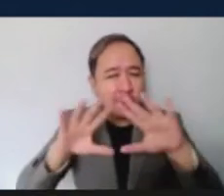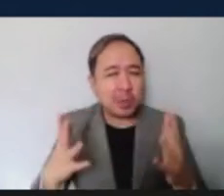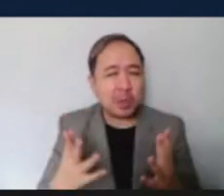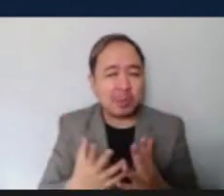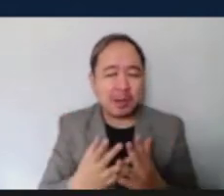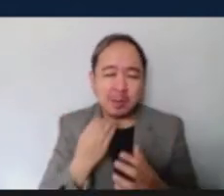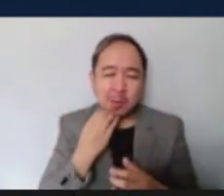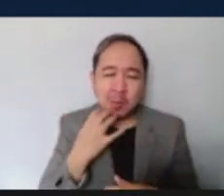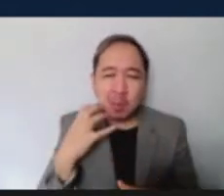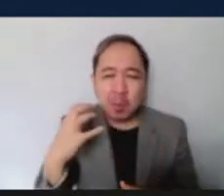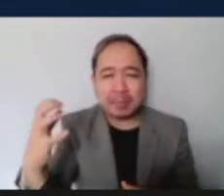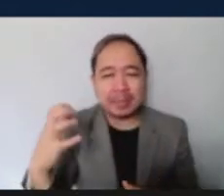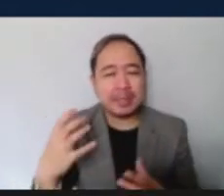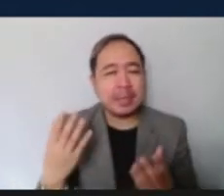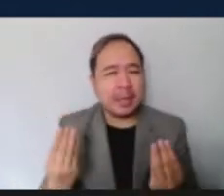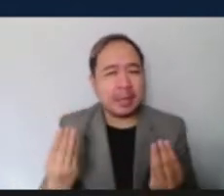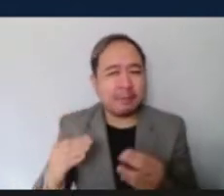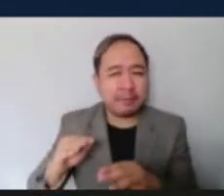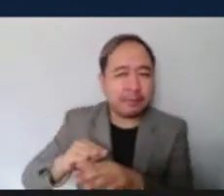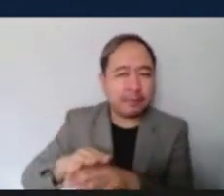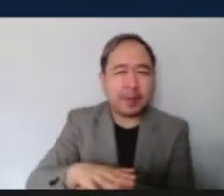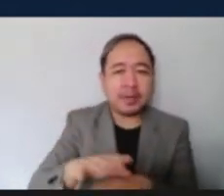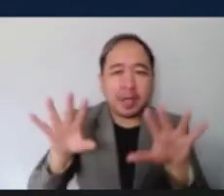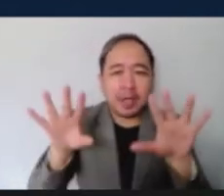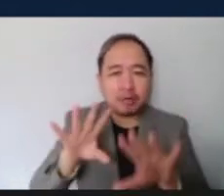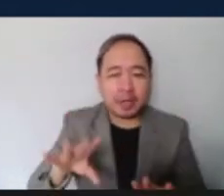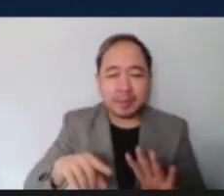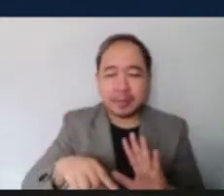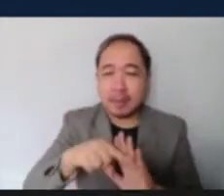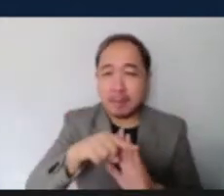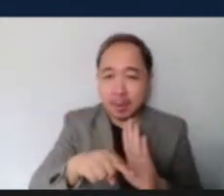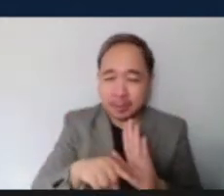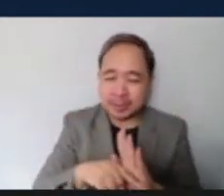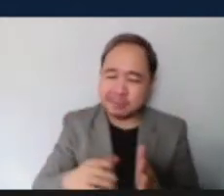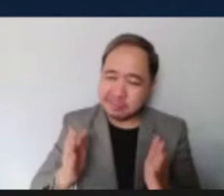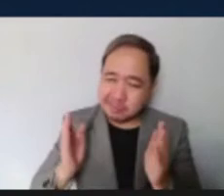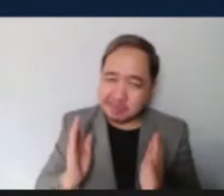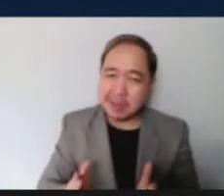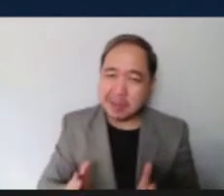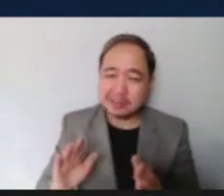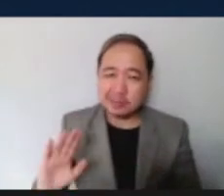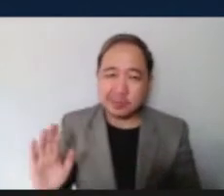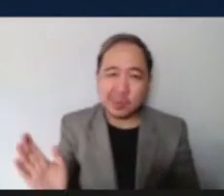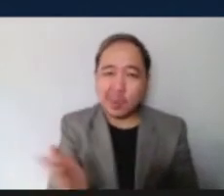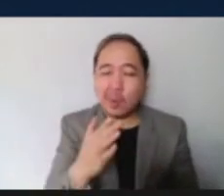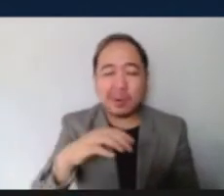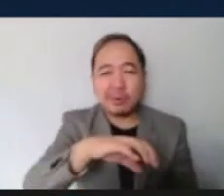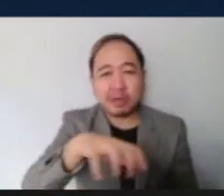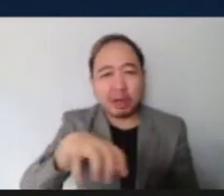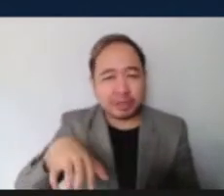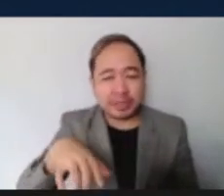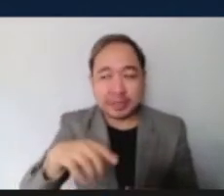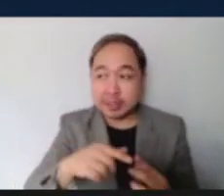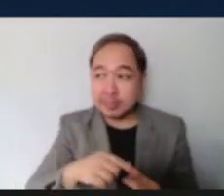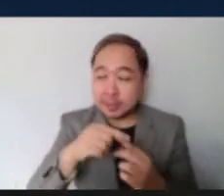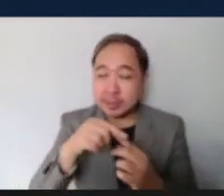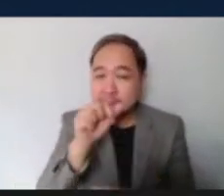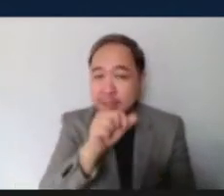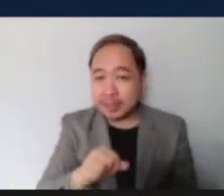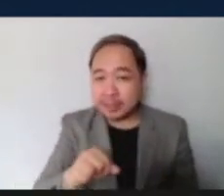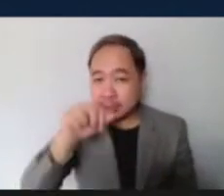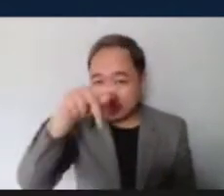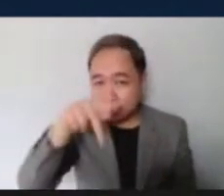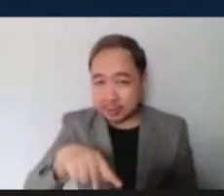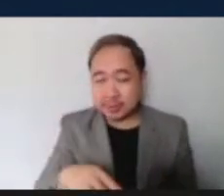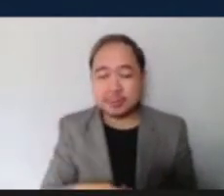profound and extensive making climate policy oppressing responsibility for member states especially in the asia-pacific region as the